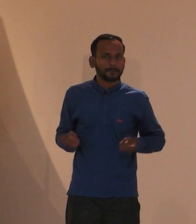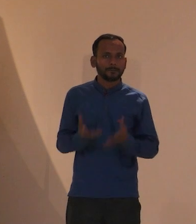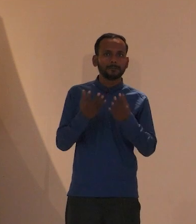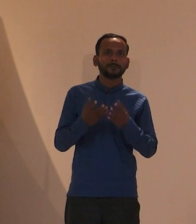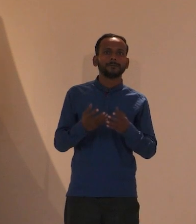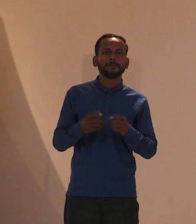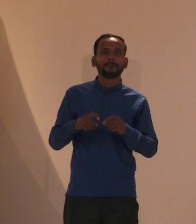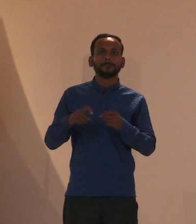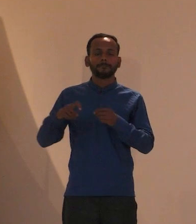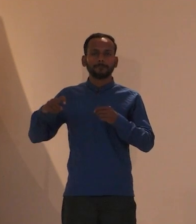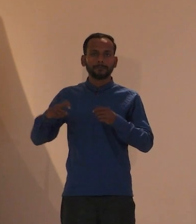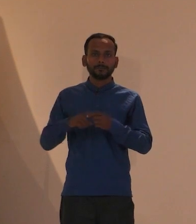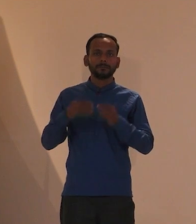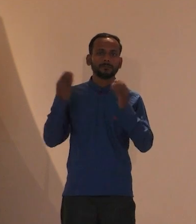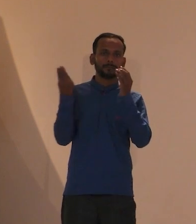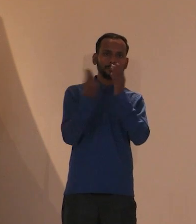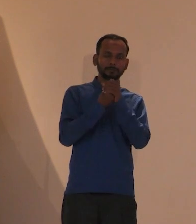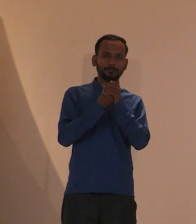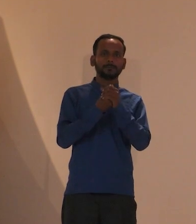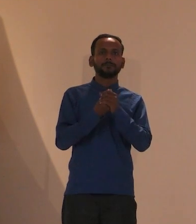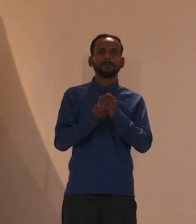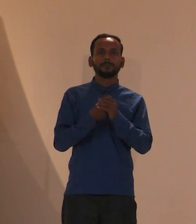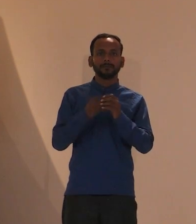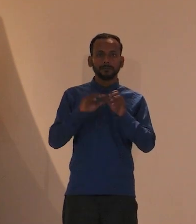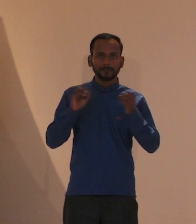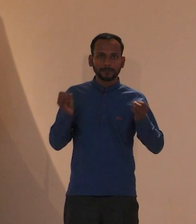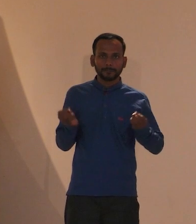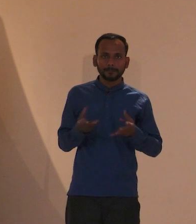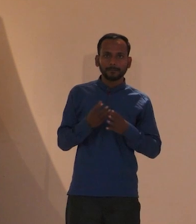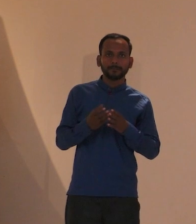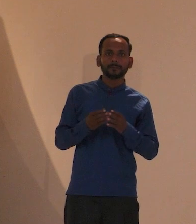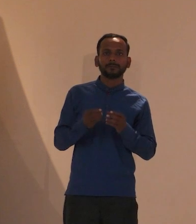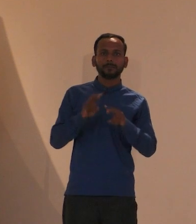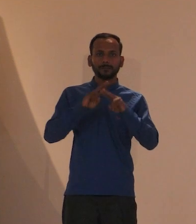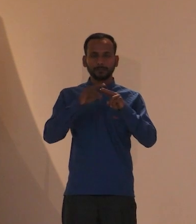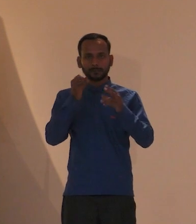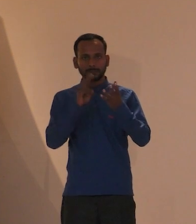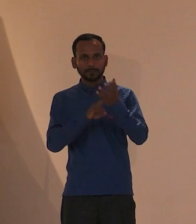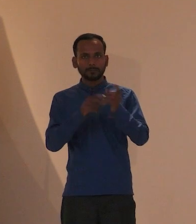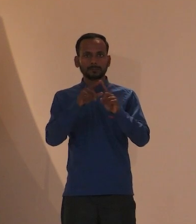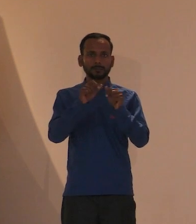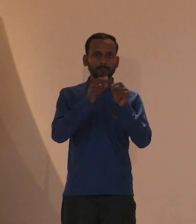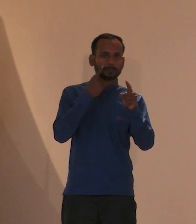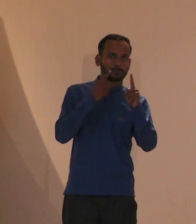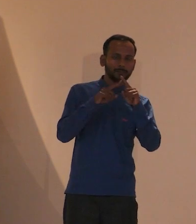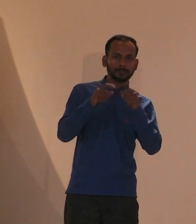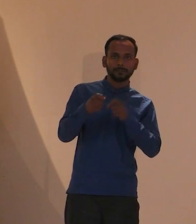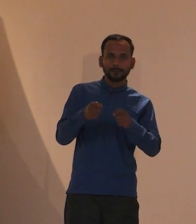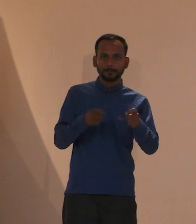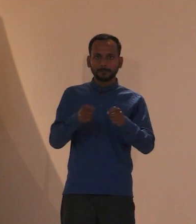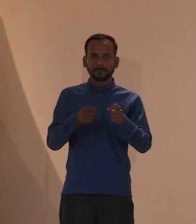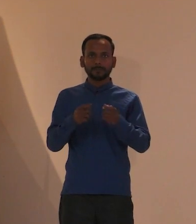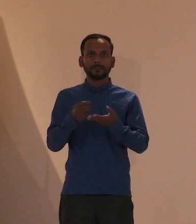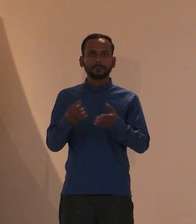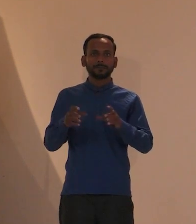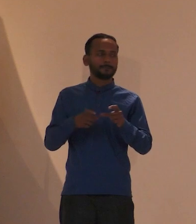started a collaborative journey. So INTAC, Kalus Gulbenkian Foundation, the Archdiocese came together to set up the museum. It